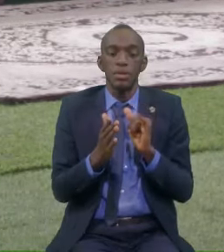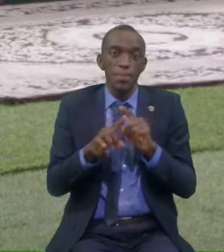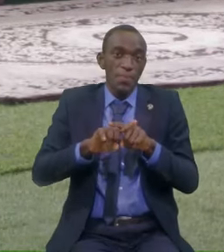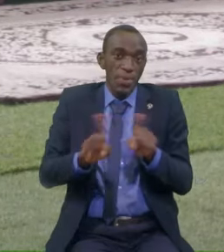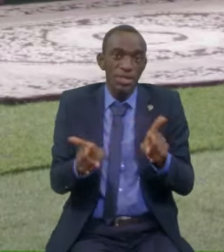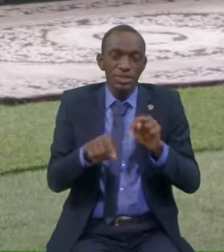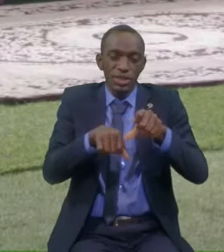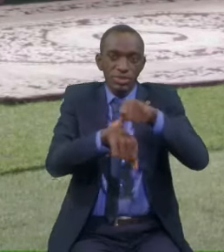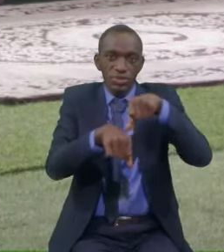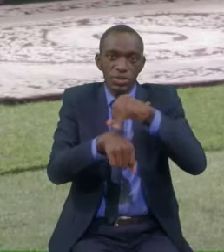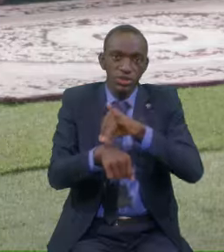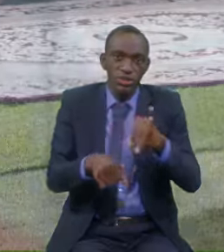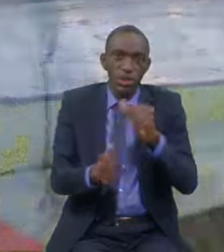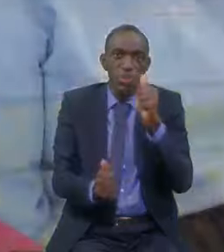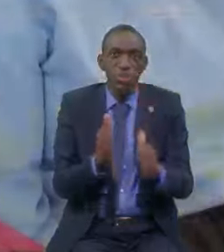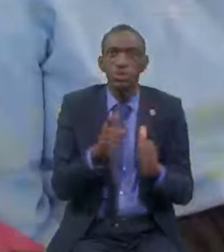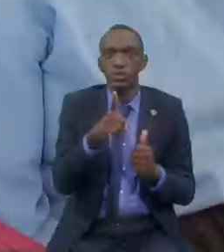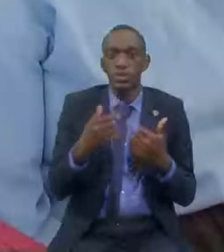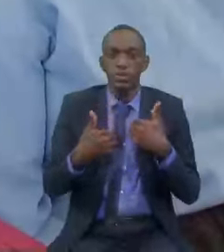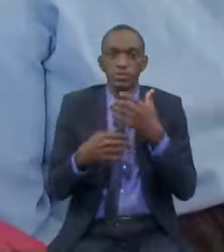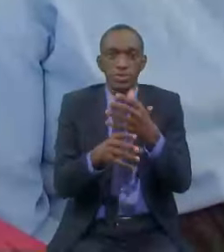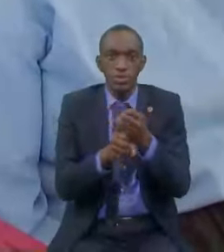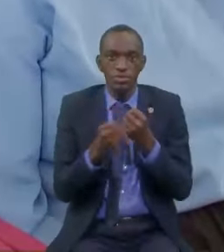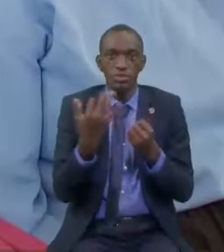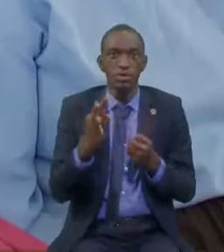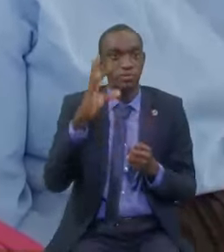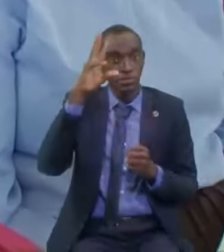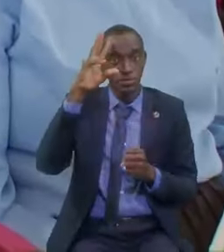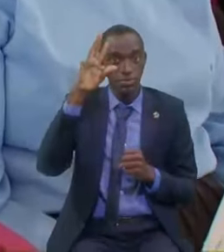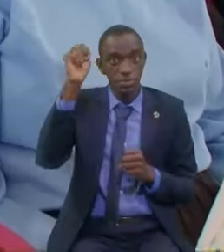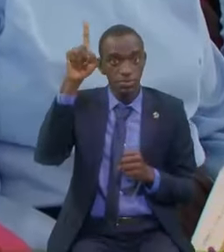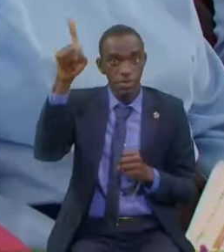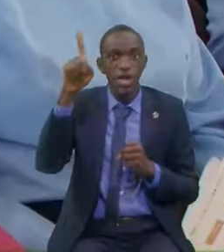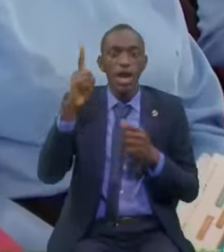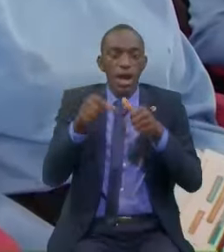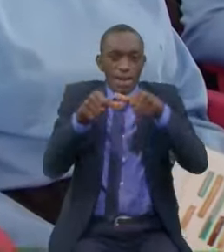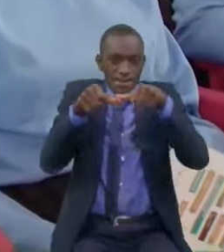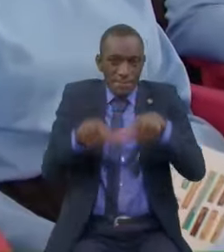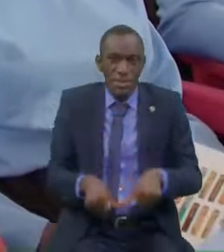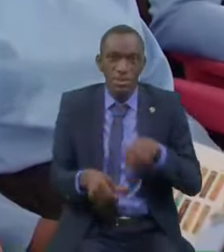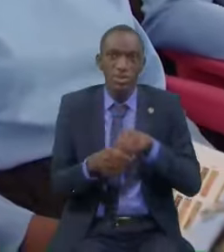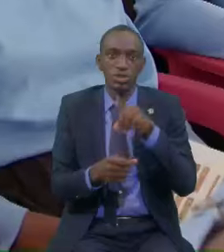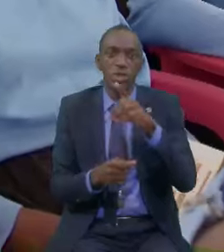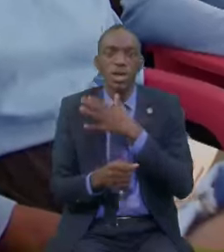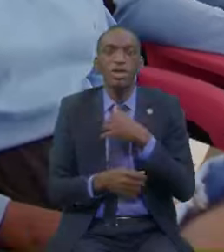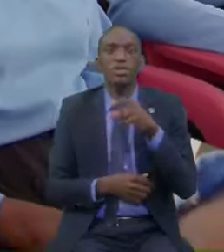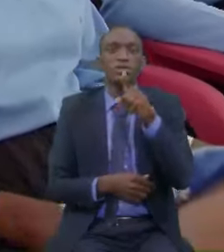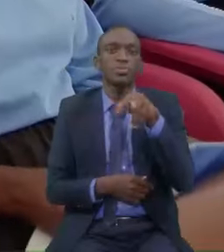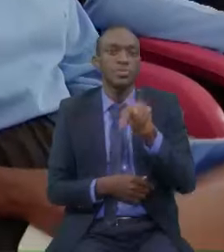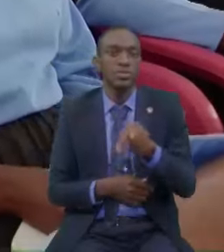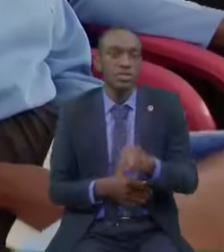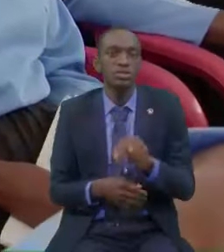have received of him abideth in you, and ye need not